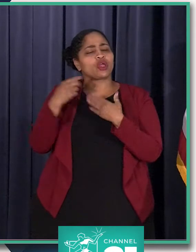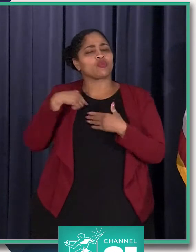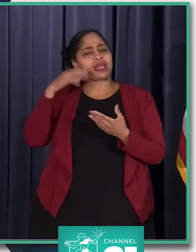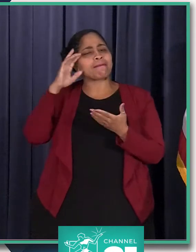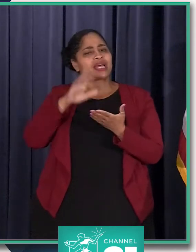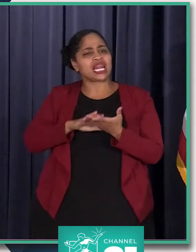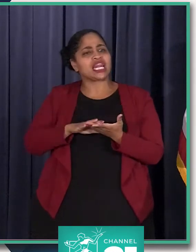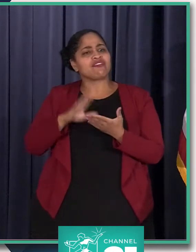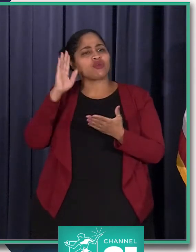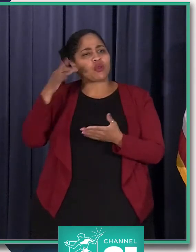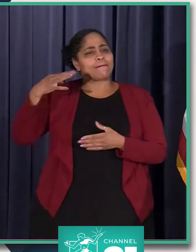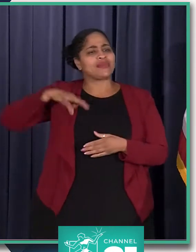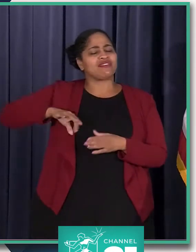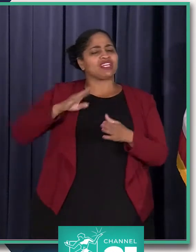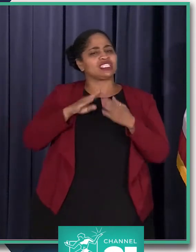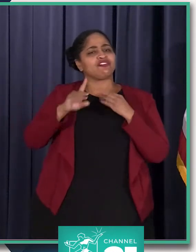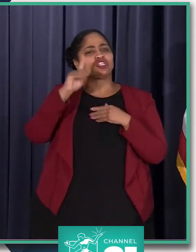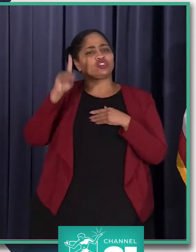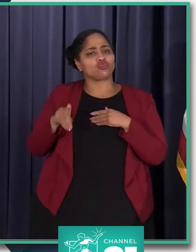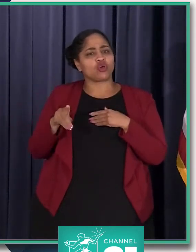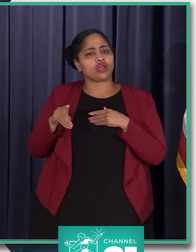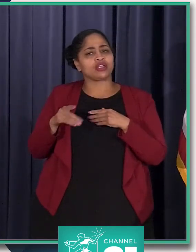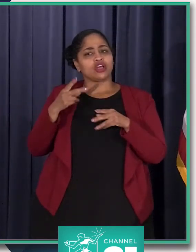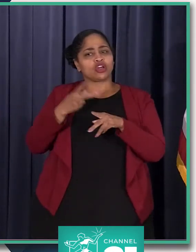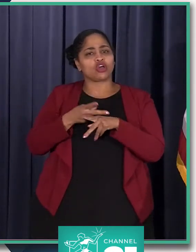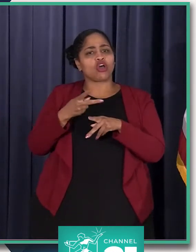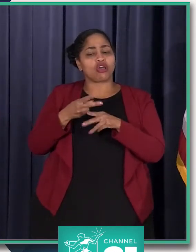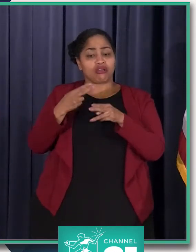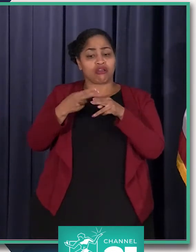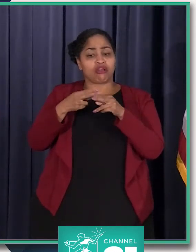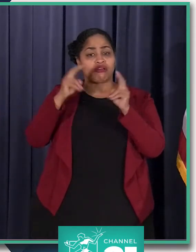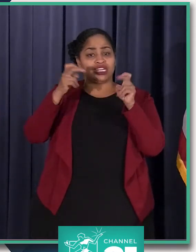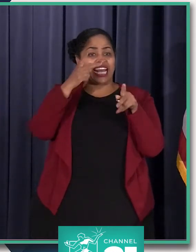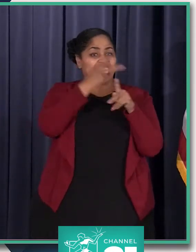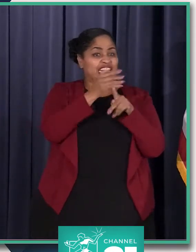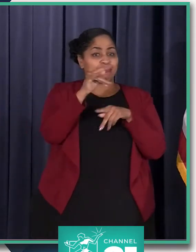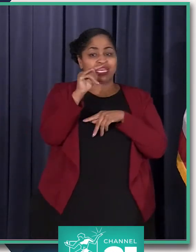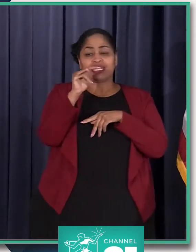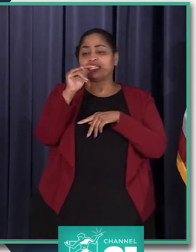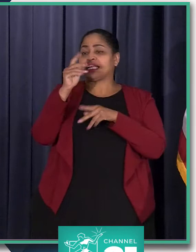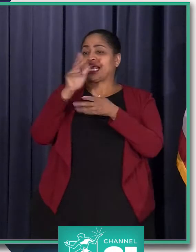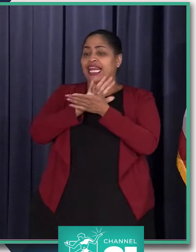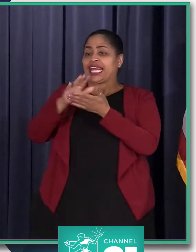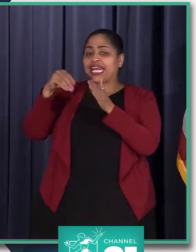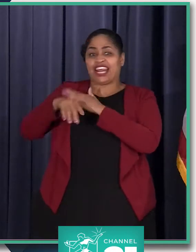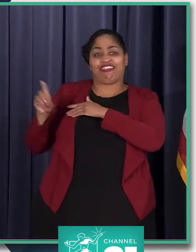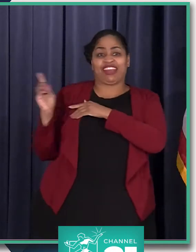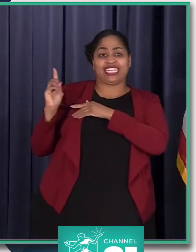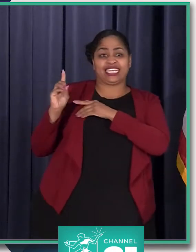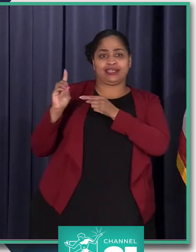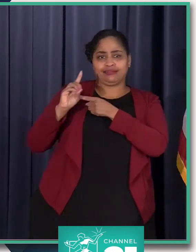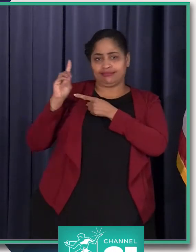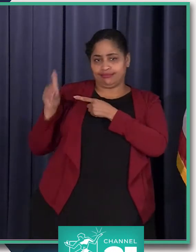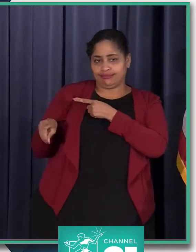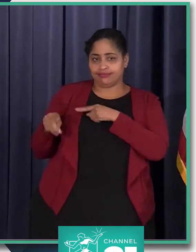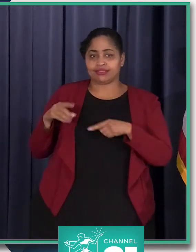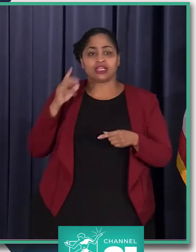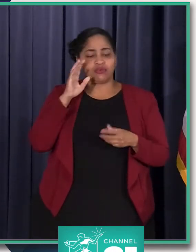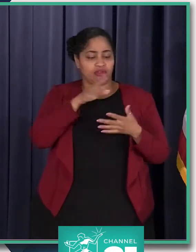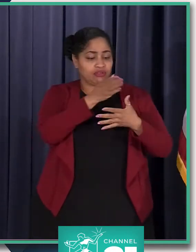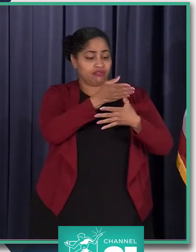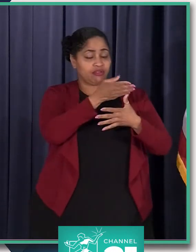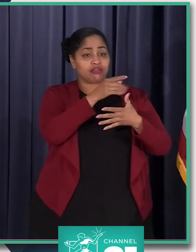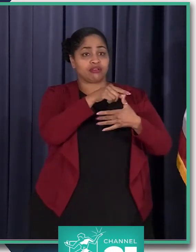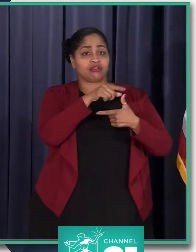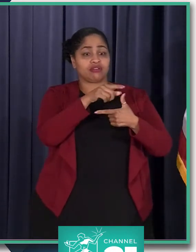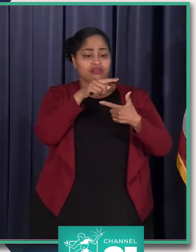believe will benefit the city. Okay. It's called Keeping It Clean in the D. And it's going to come in 3 phases. The